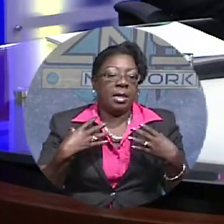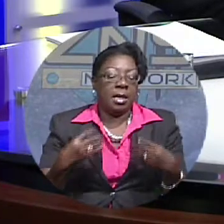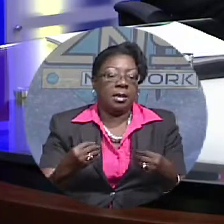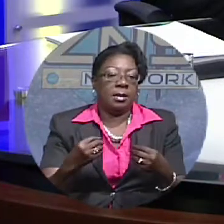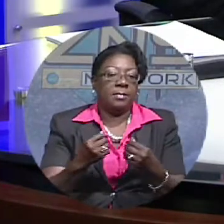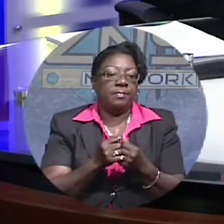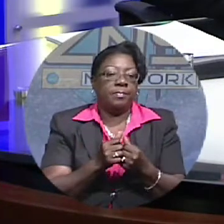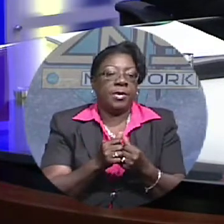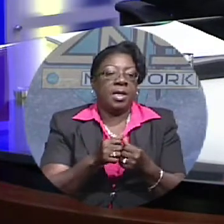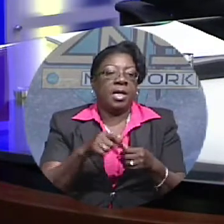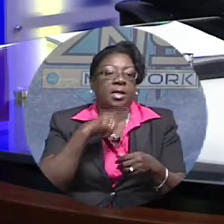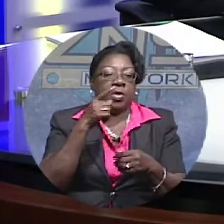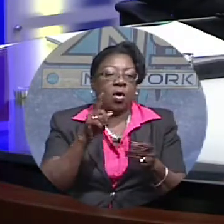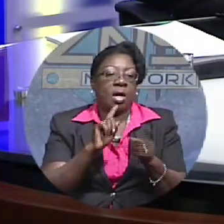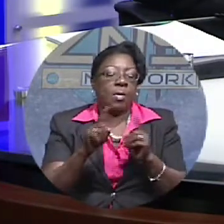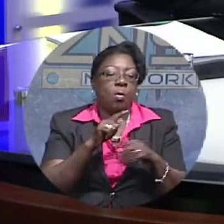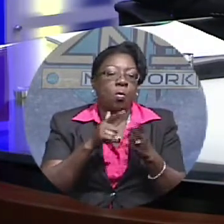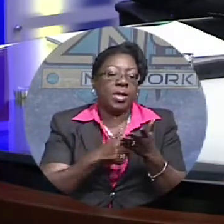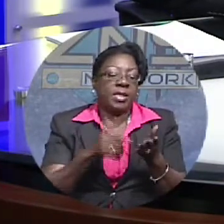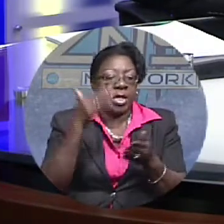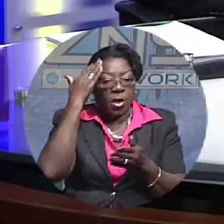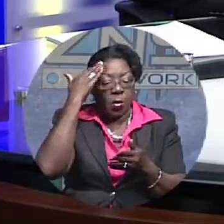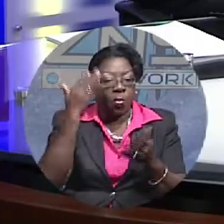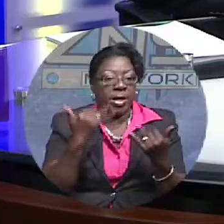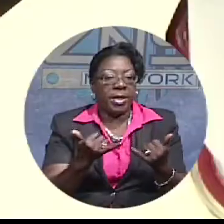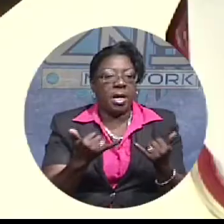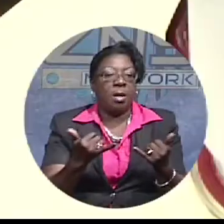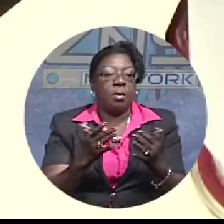us tonight what authorities know at this point.